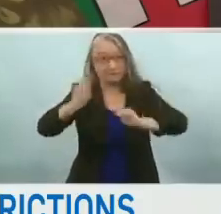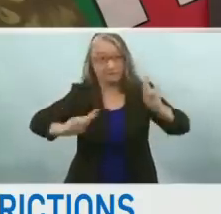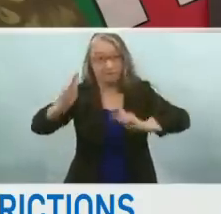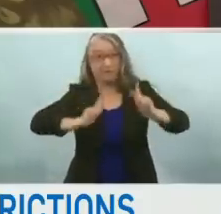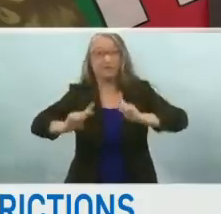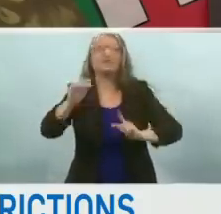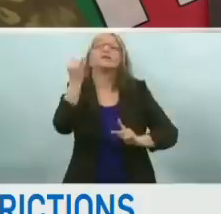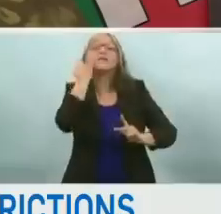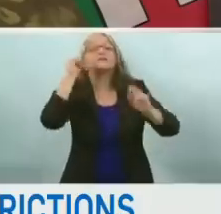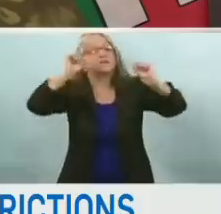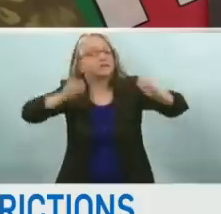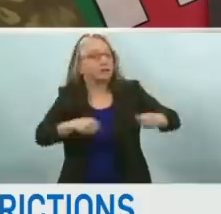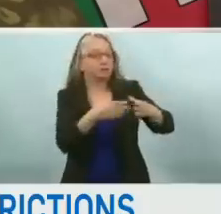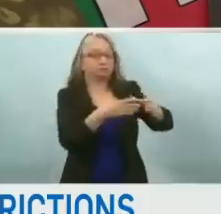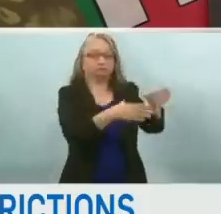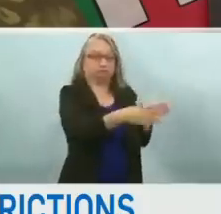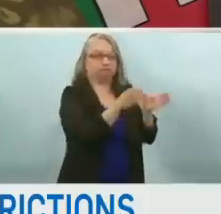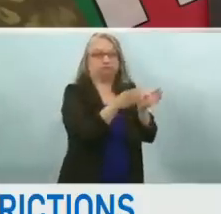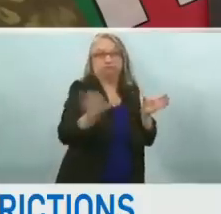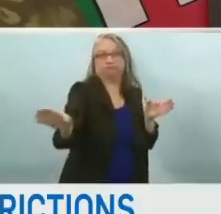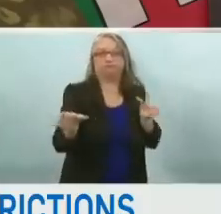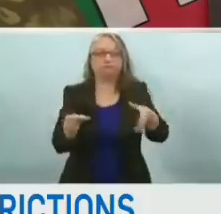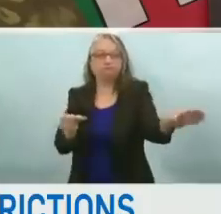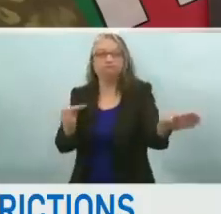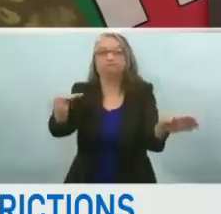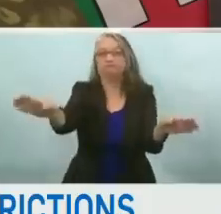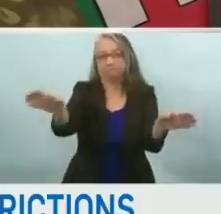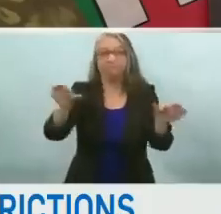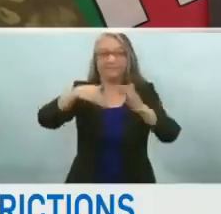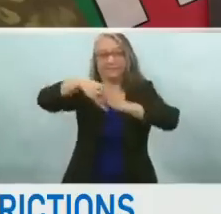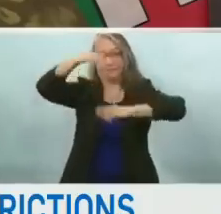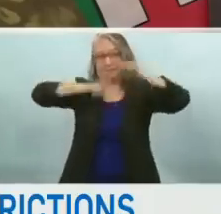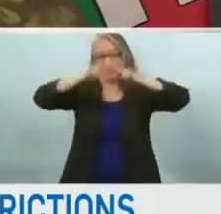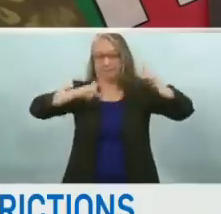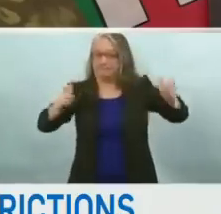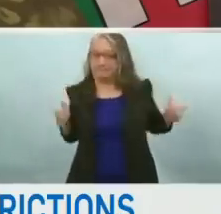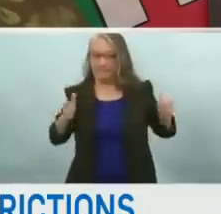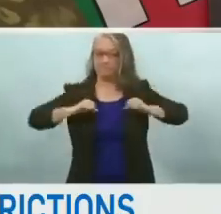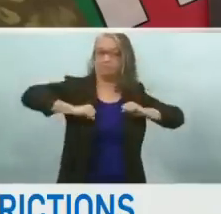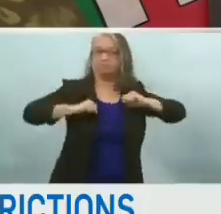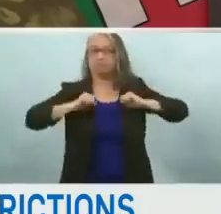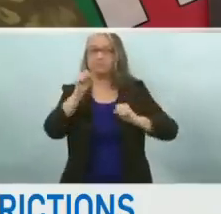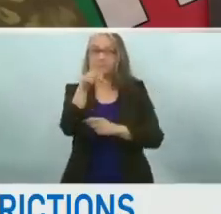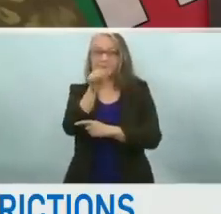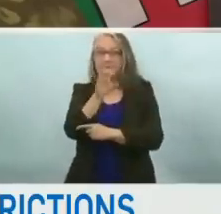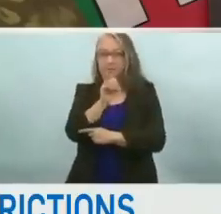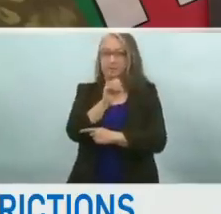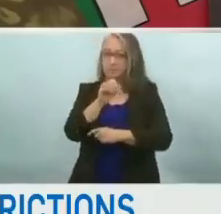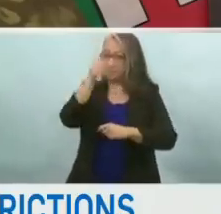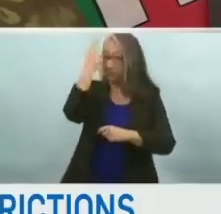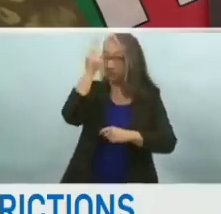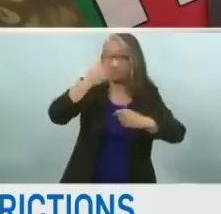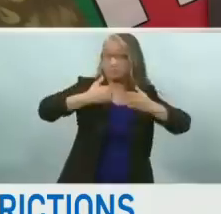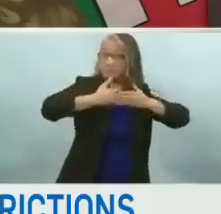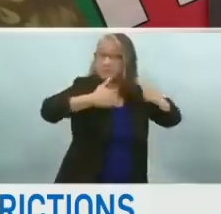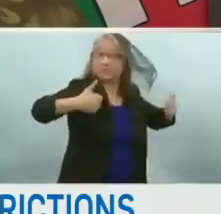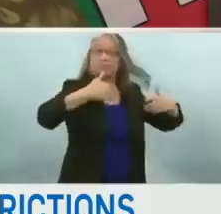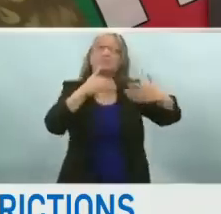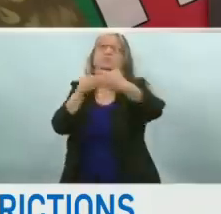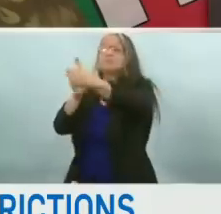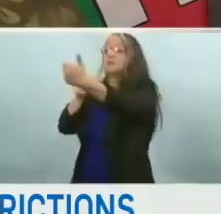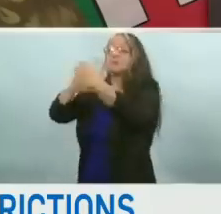applies only in Southern Health Santé-Sud region. The previously announced municipalities that are in that capital